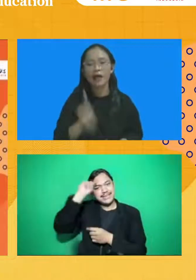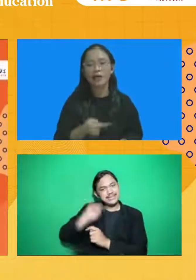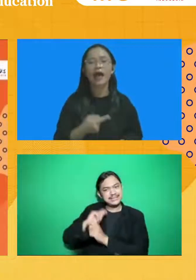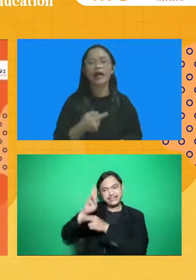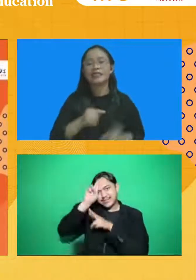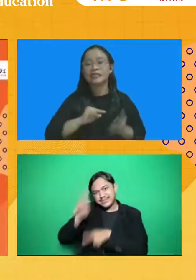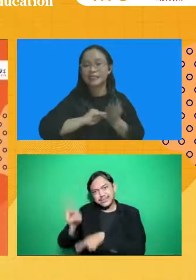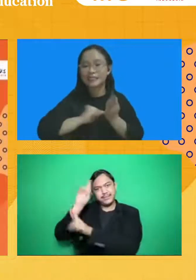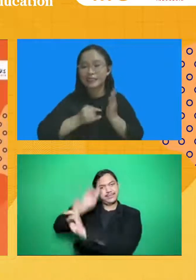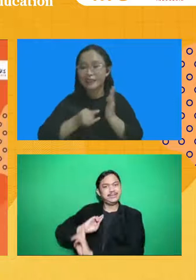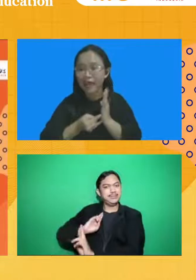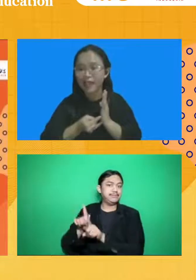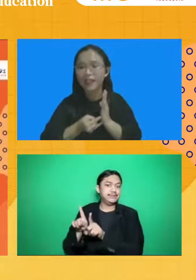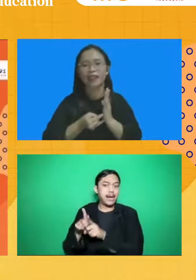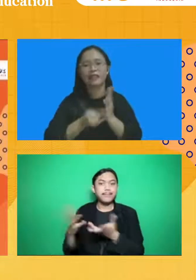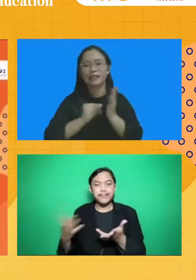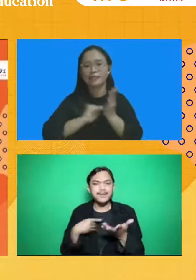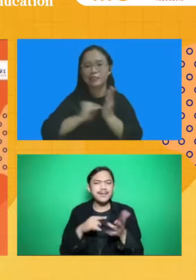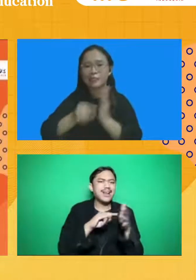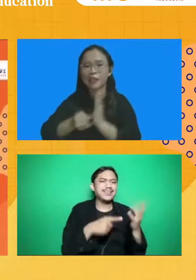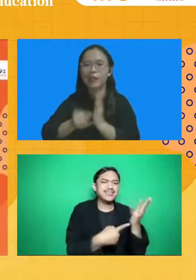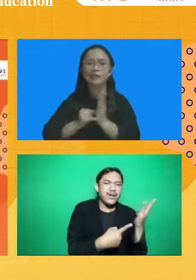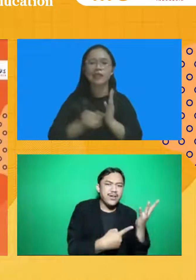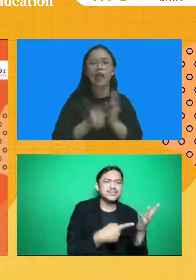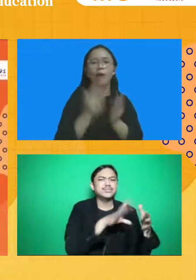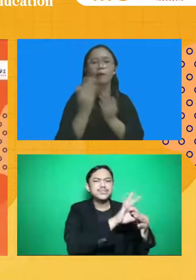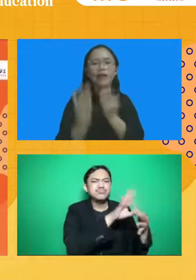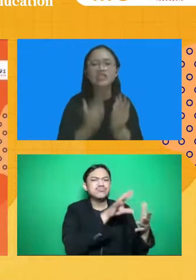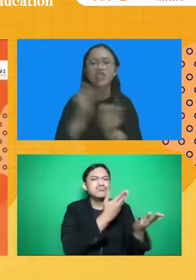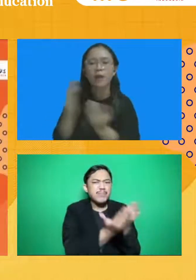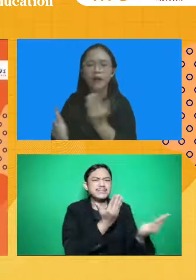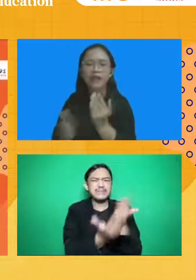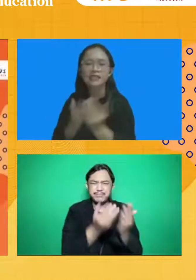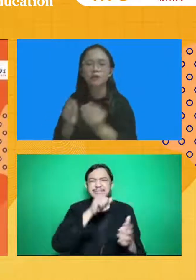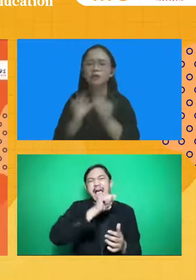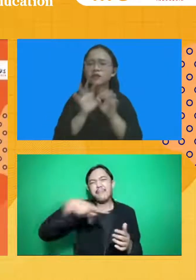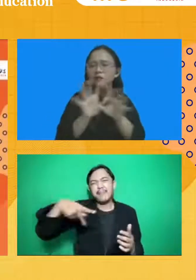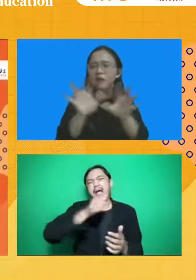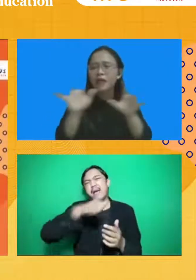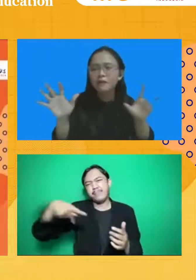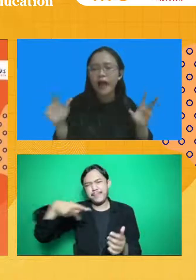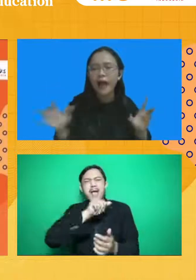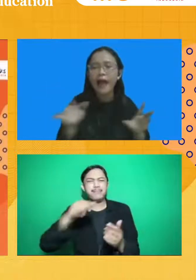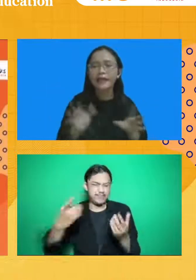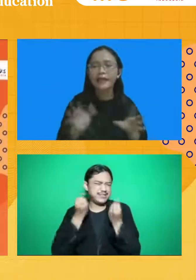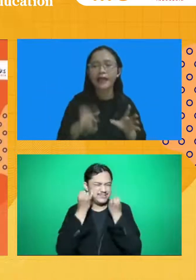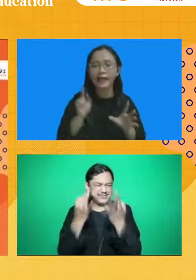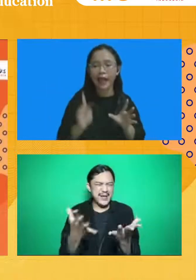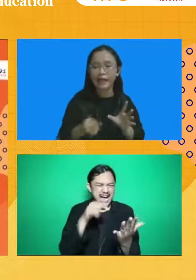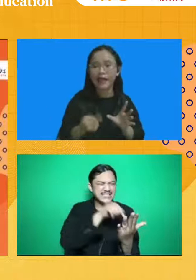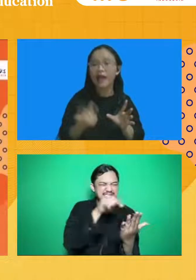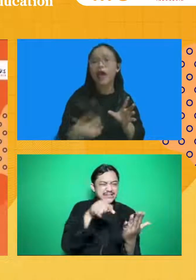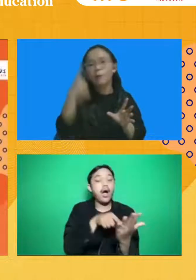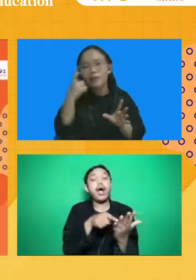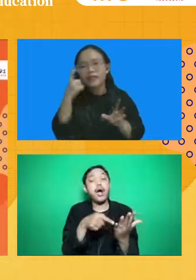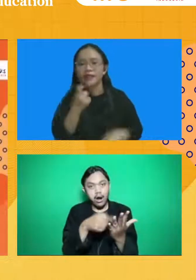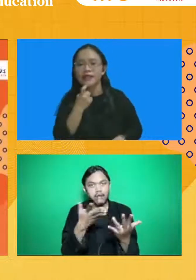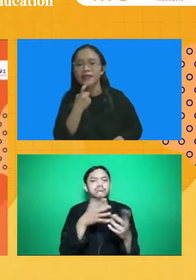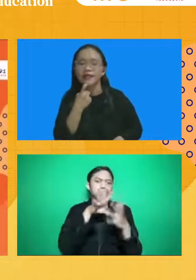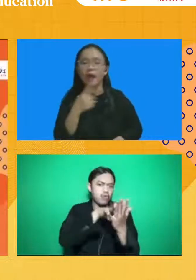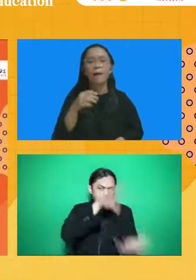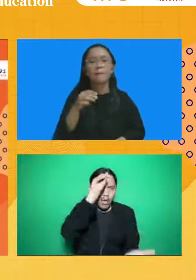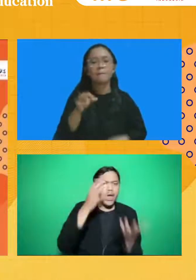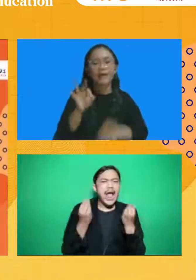to disseminate digital sexual education to the public, particularly young people and other minority groups who lacks